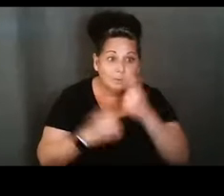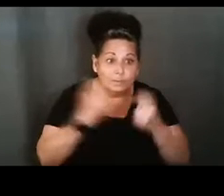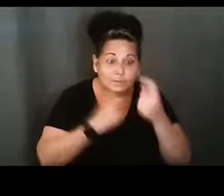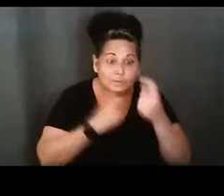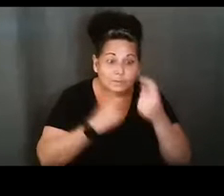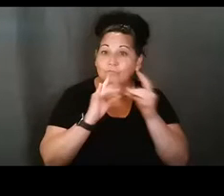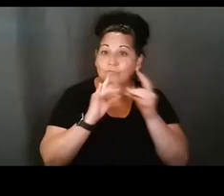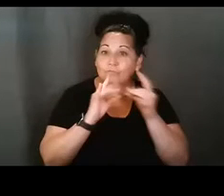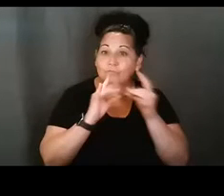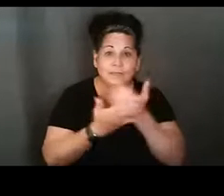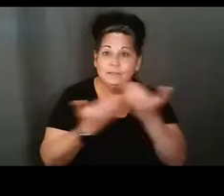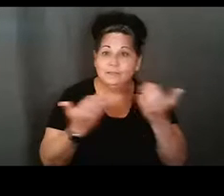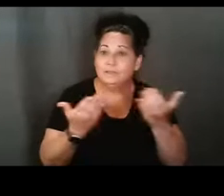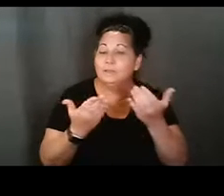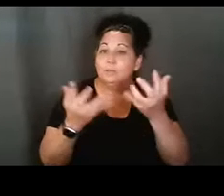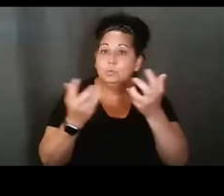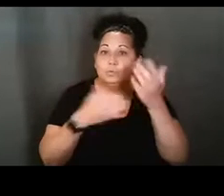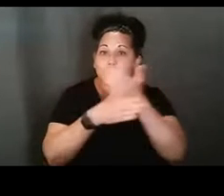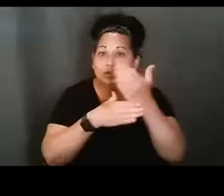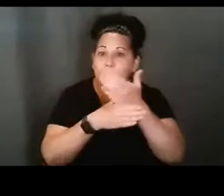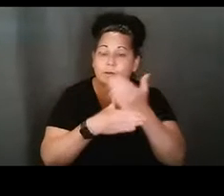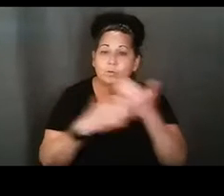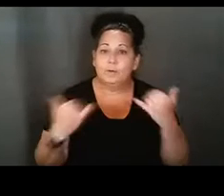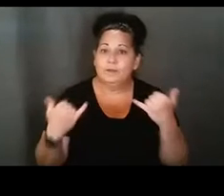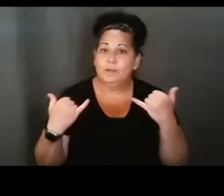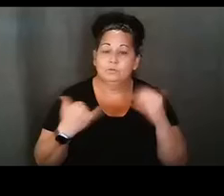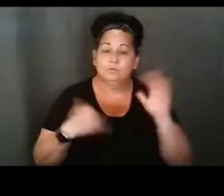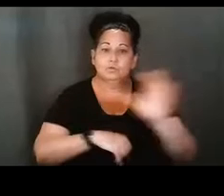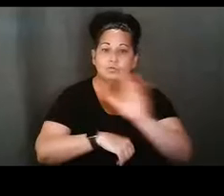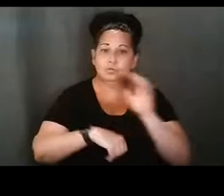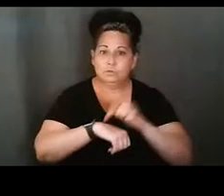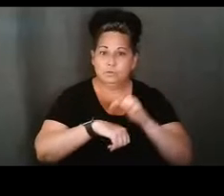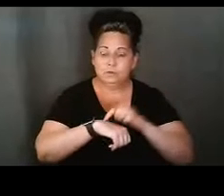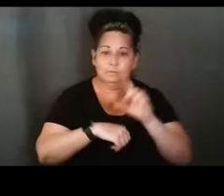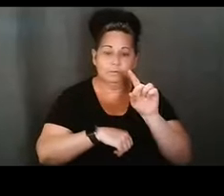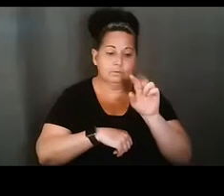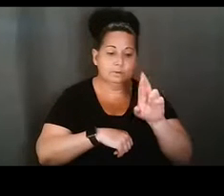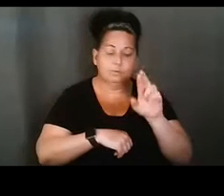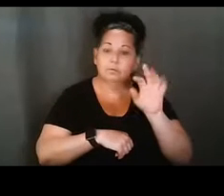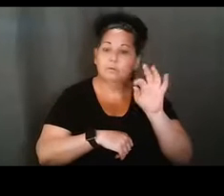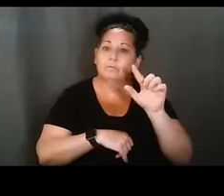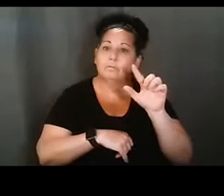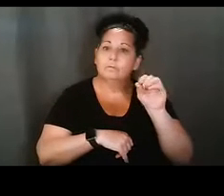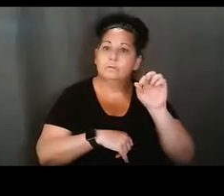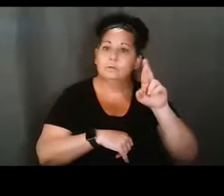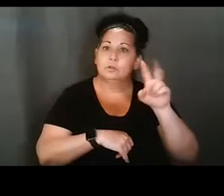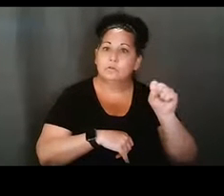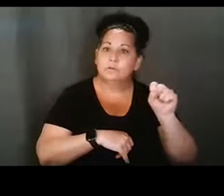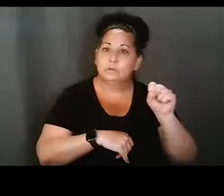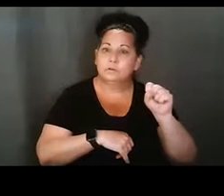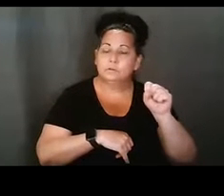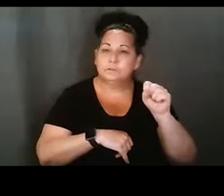to share? Parents, this is your time. Dr. Flowers is certainly available, and he is, as you can tell, a